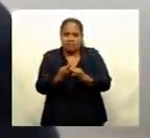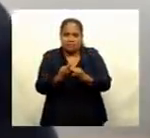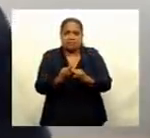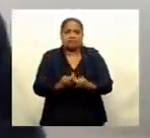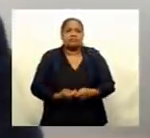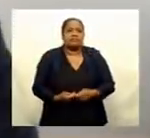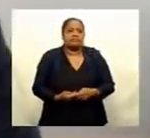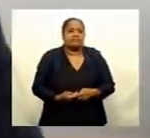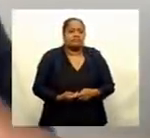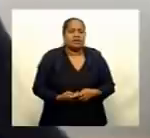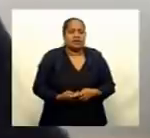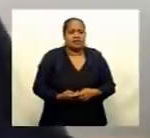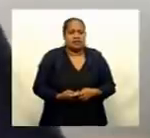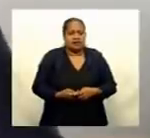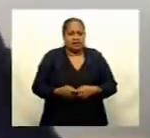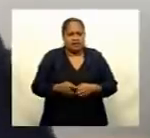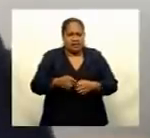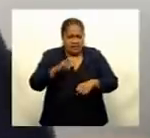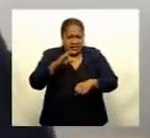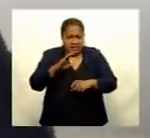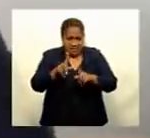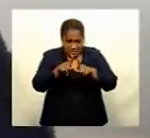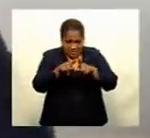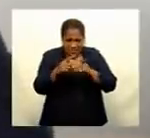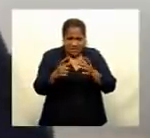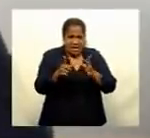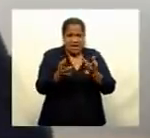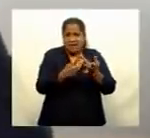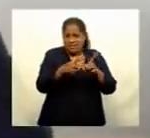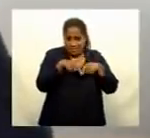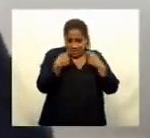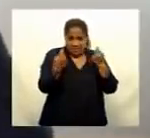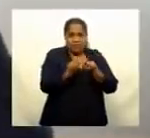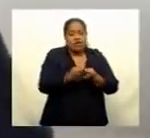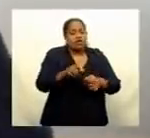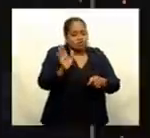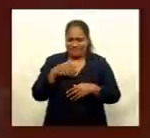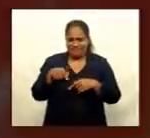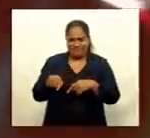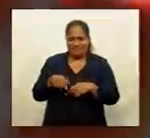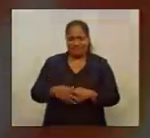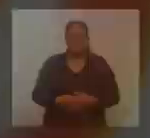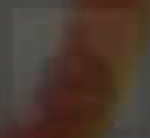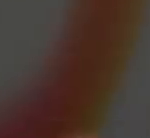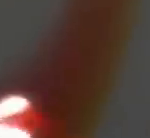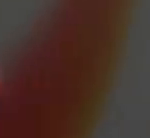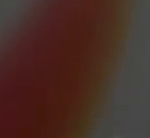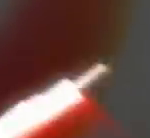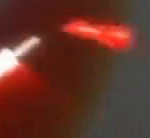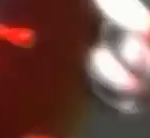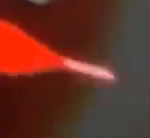discipline forces to actually ensure that health and safety remains paramount at all times.